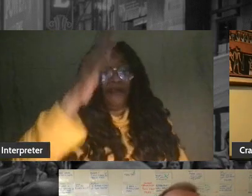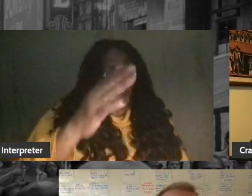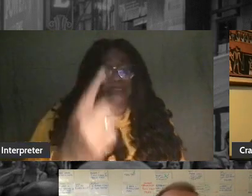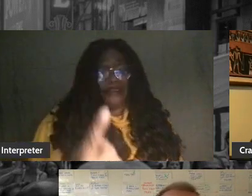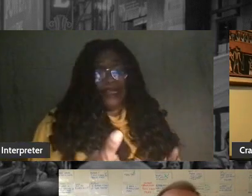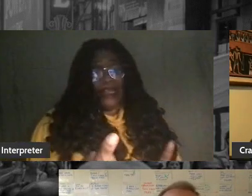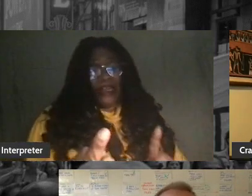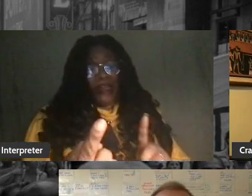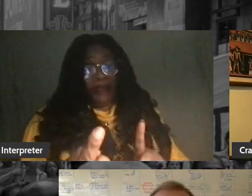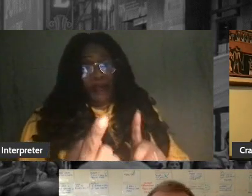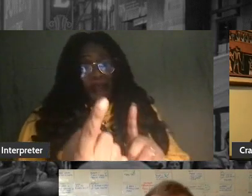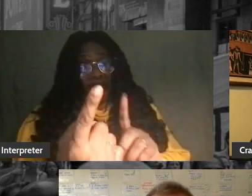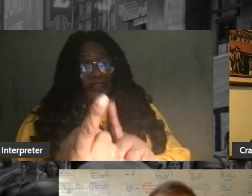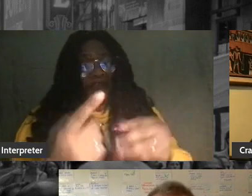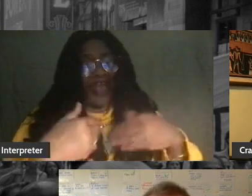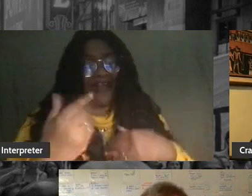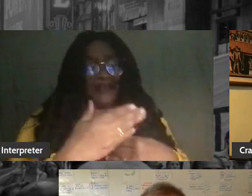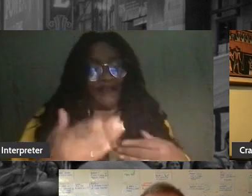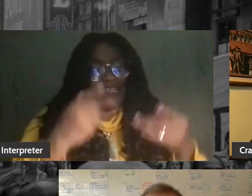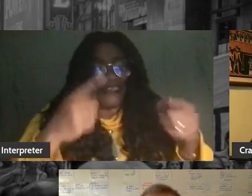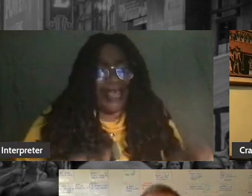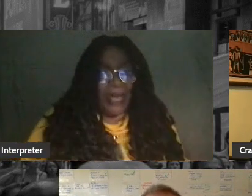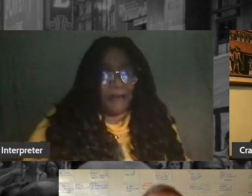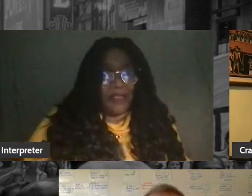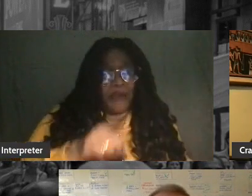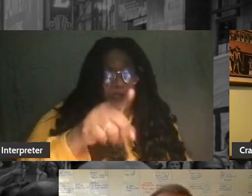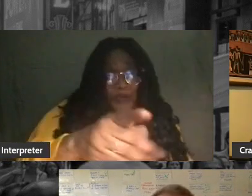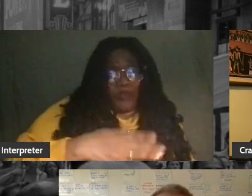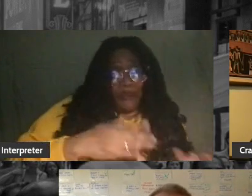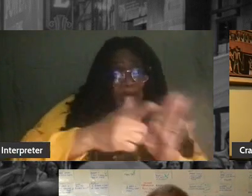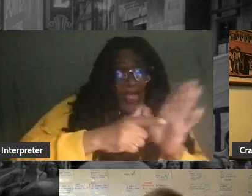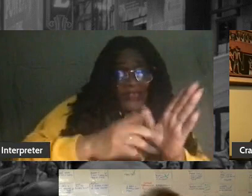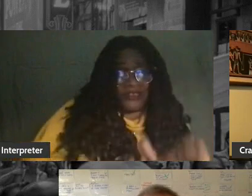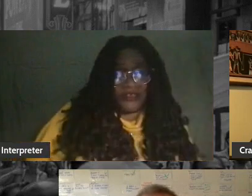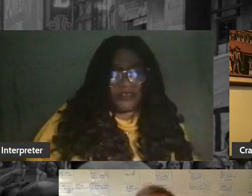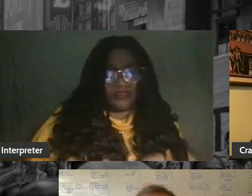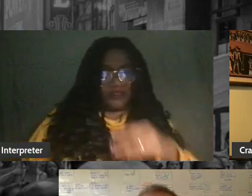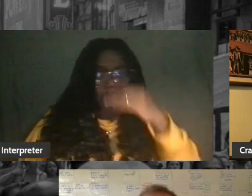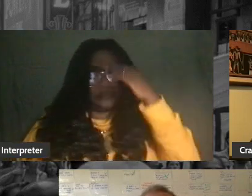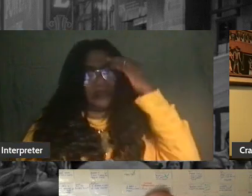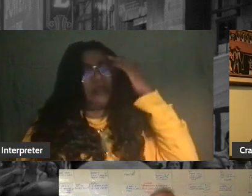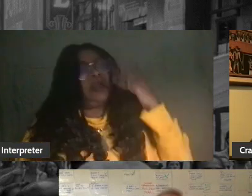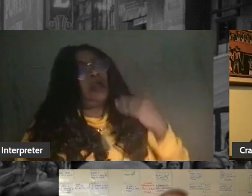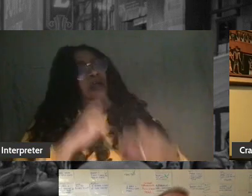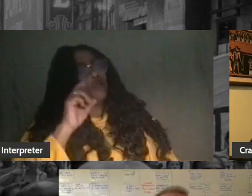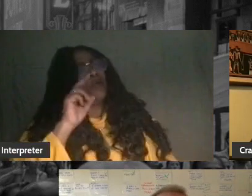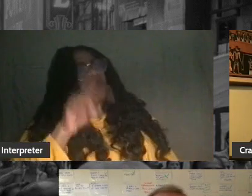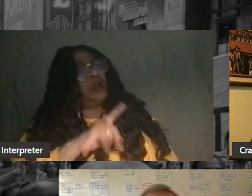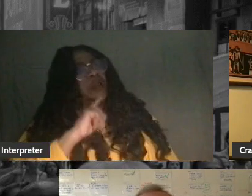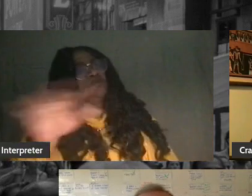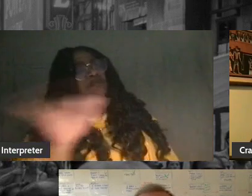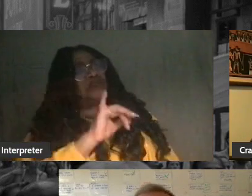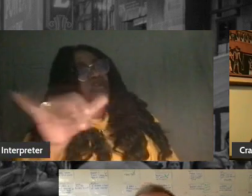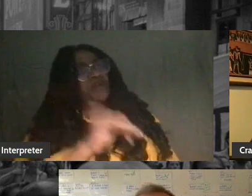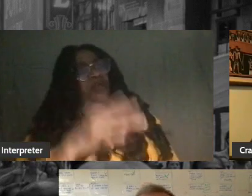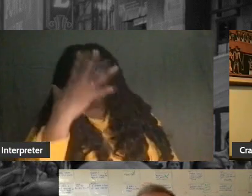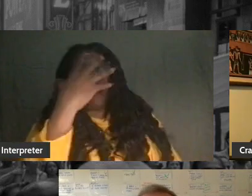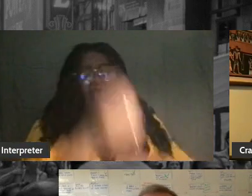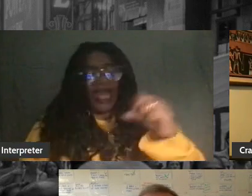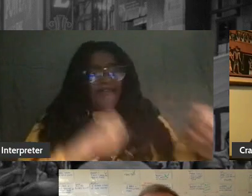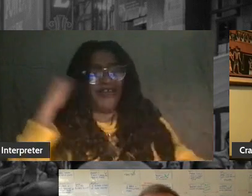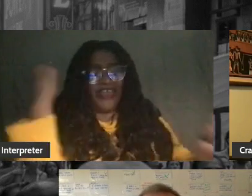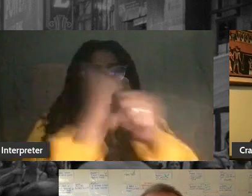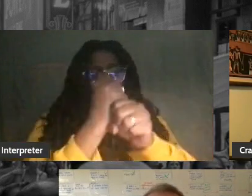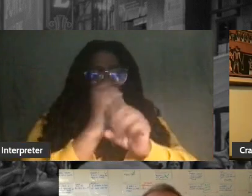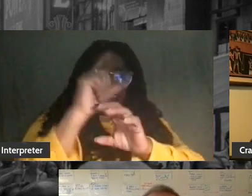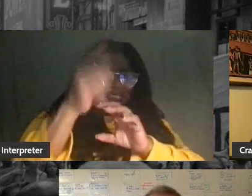and saying, I've got some stuff happening and will you be my attorney? And you were like, I look forward to that day too. And about 5 years later, I remember when